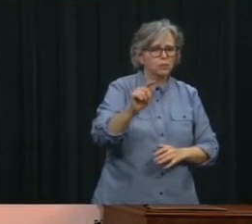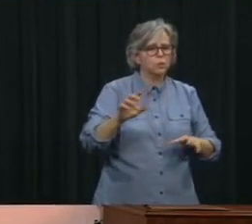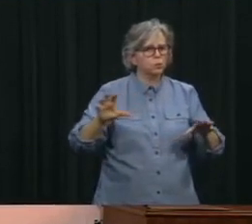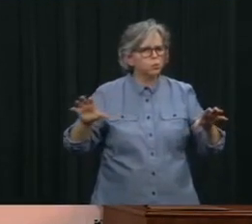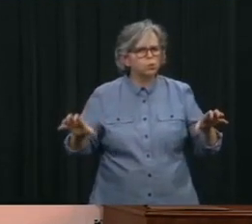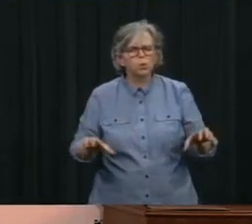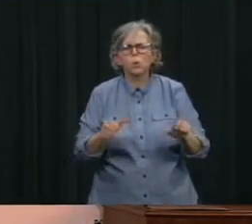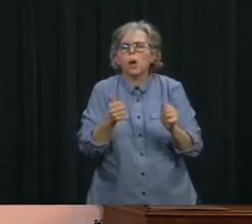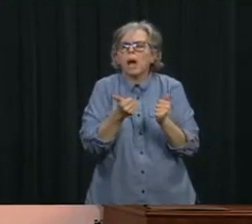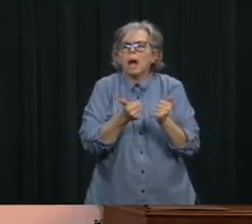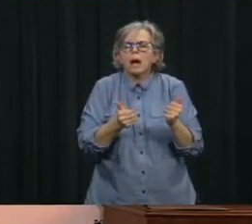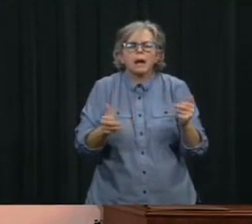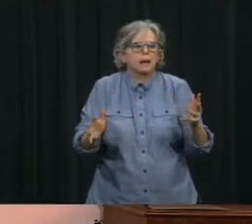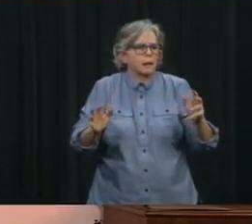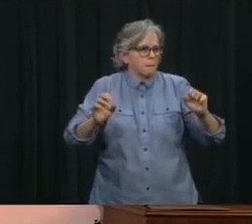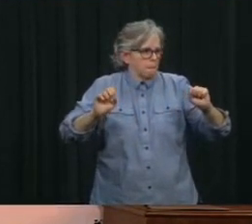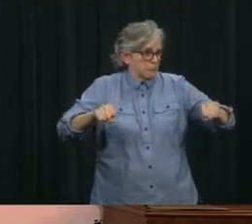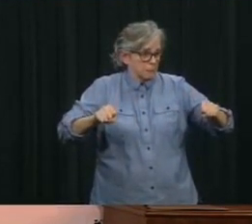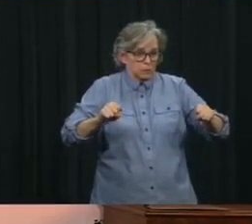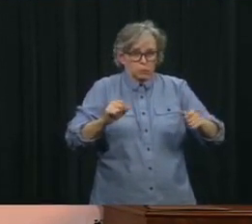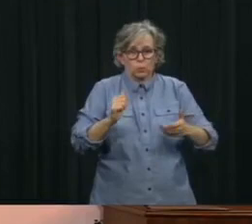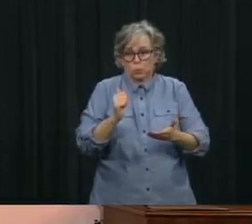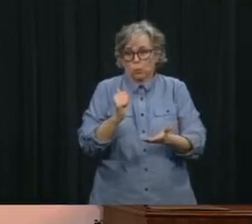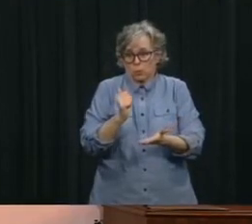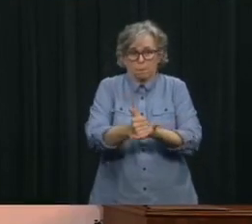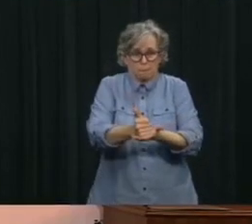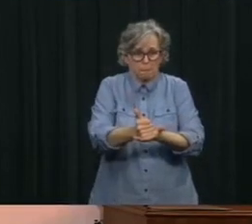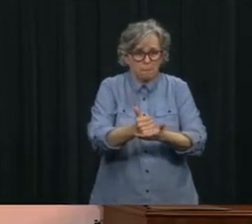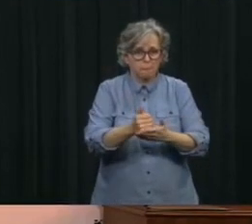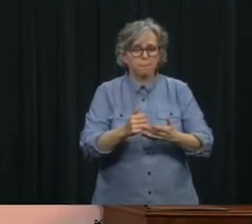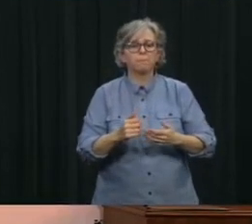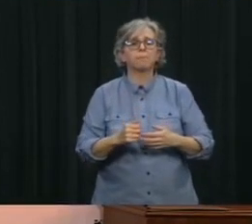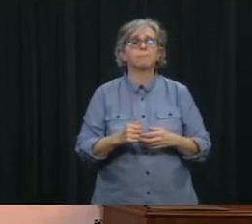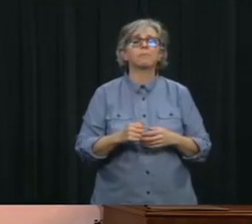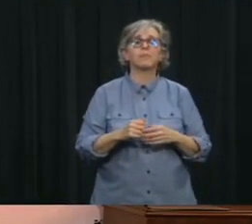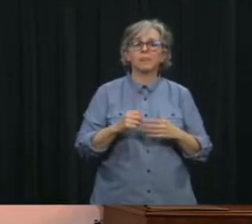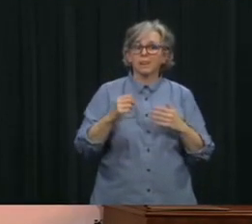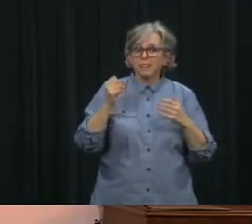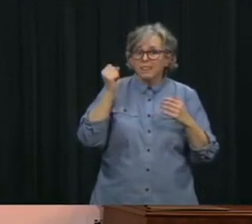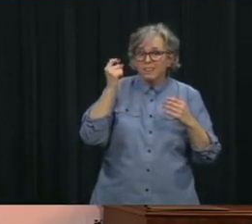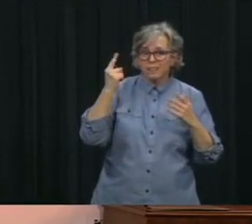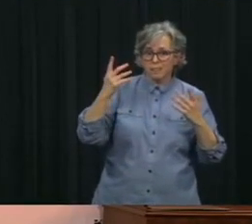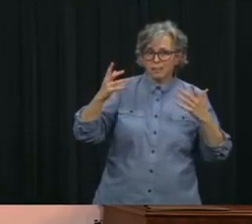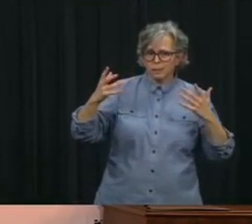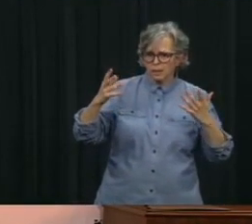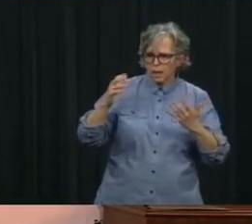time period to help make sure that learning continues in our schools.